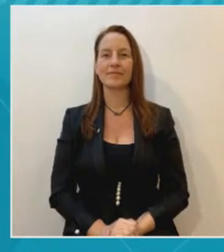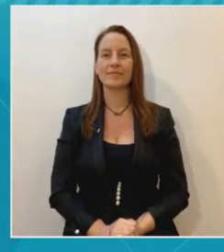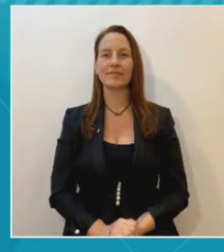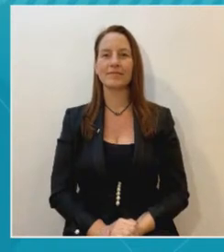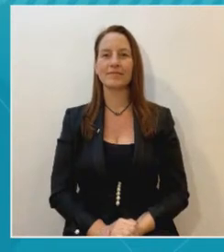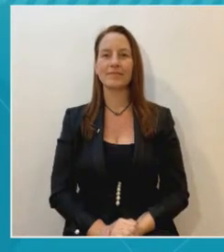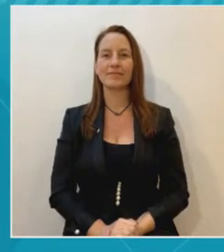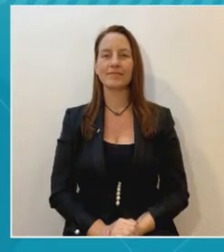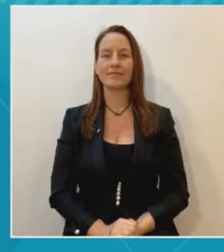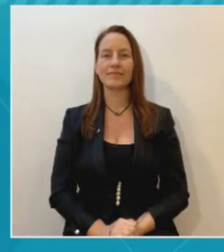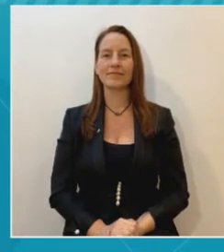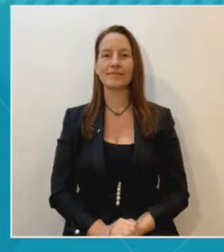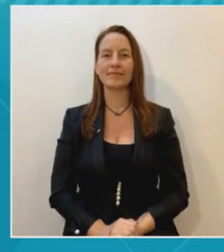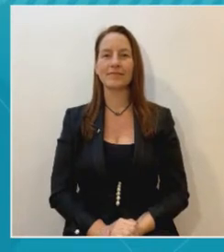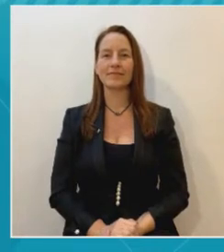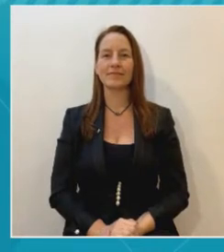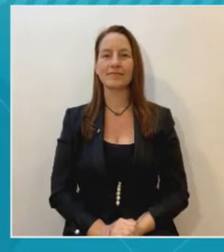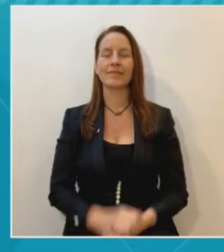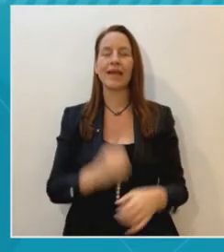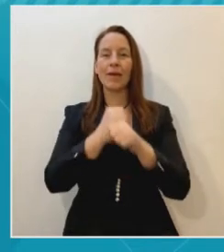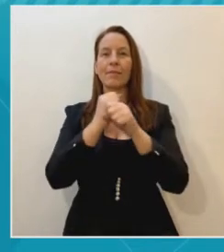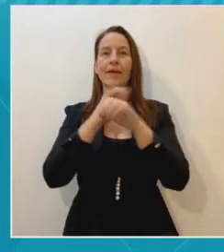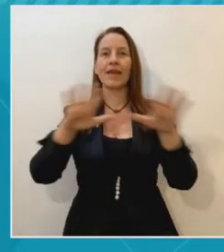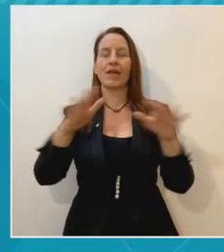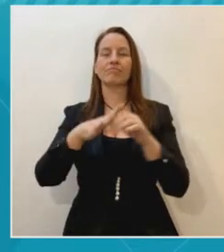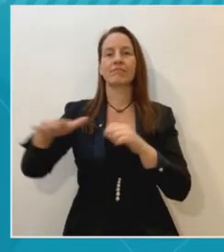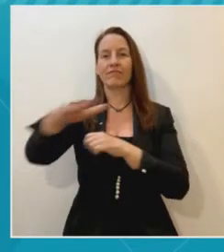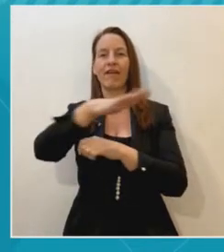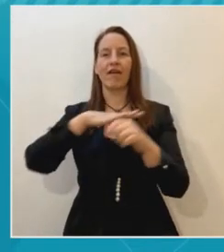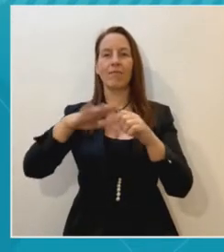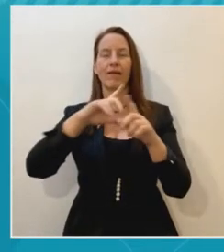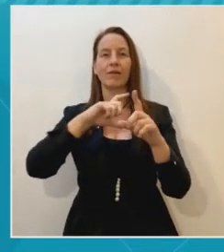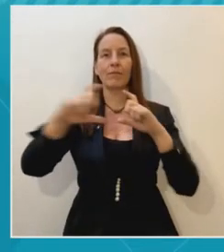Media and Environmental Communication. Charlotte Dixon.